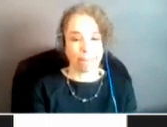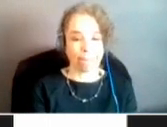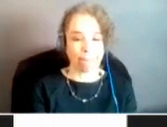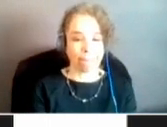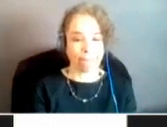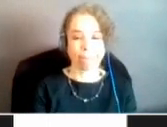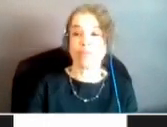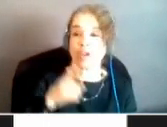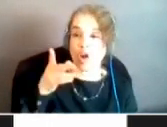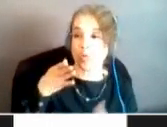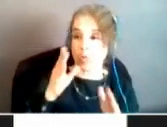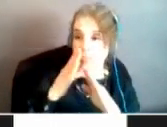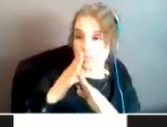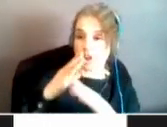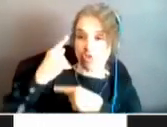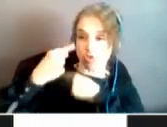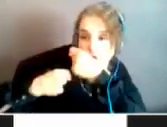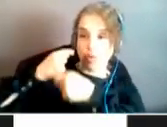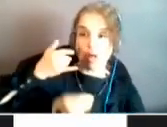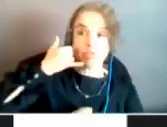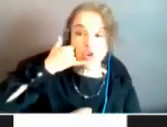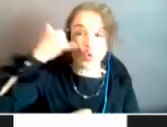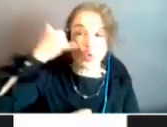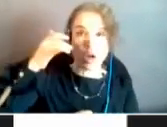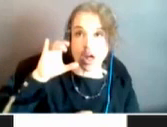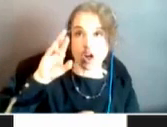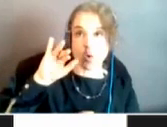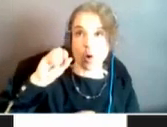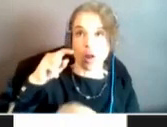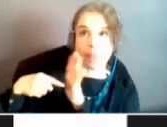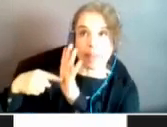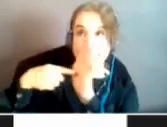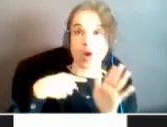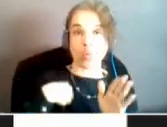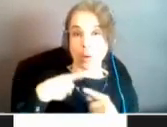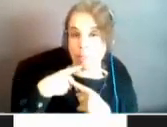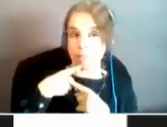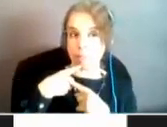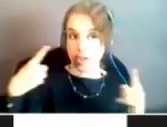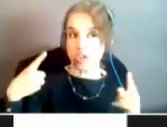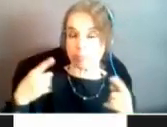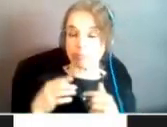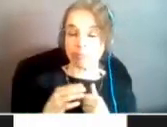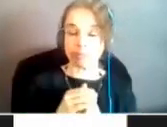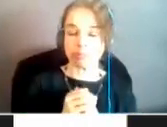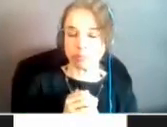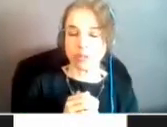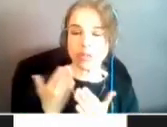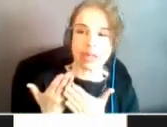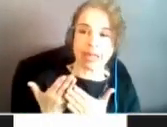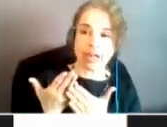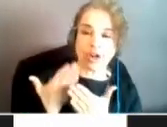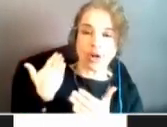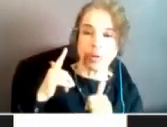One strategy is based on the traditional telephone crisis intervention model that we mentioned. You know, primary